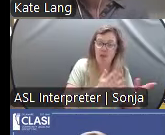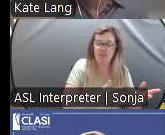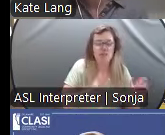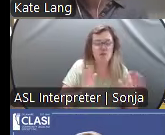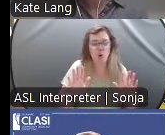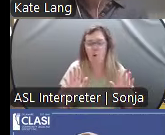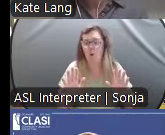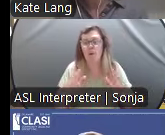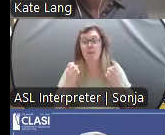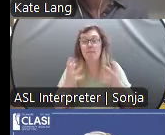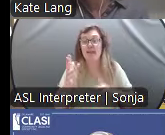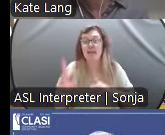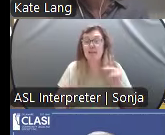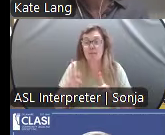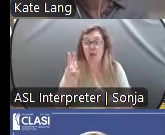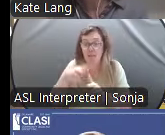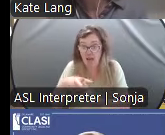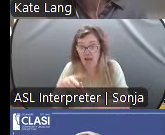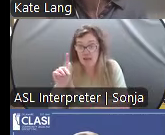who are applying for disability